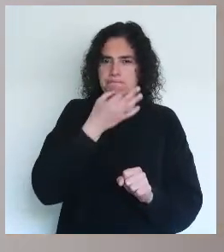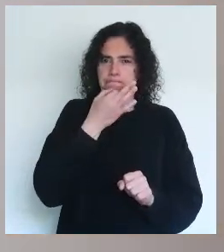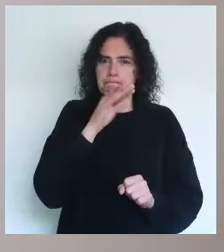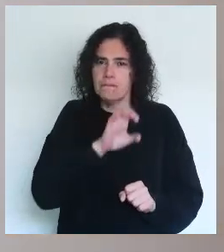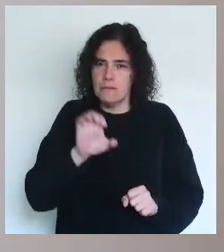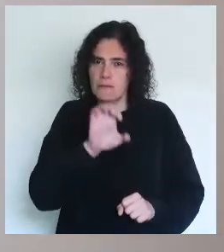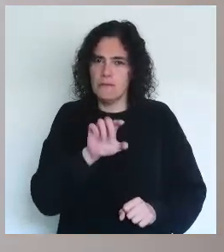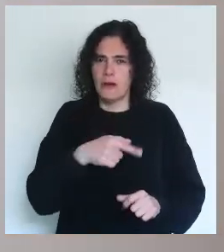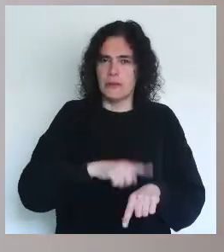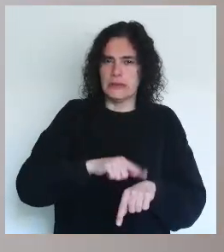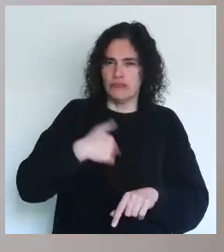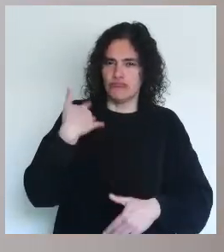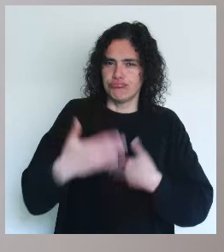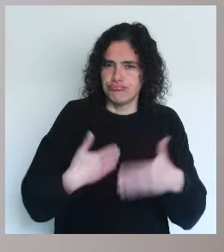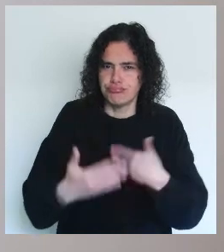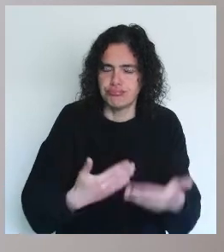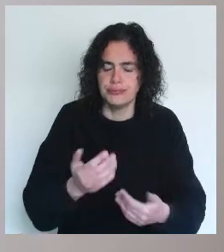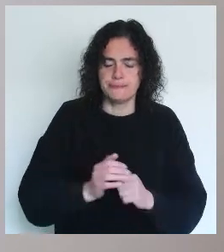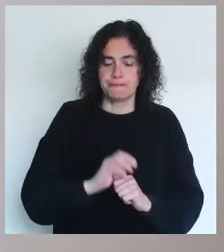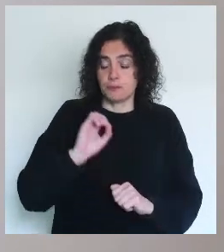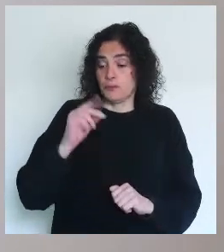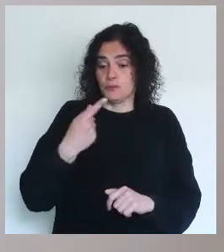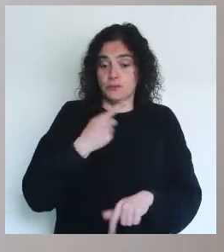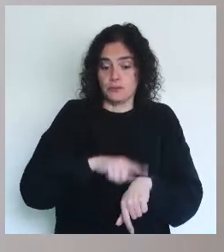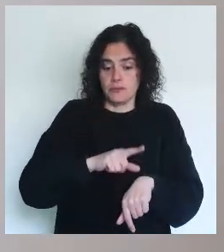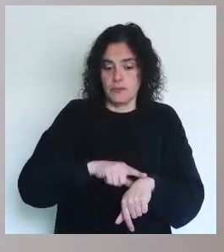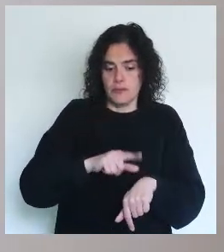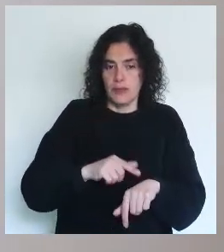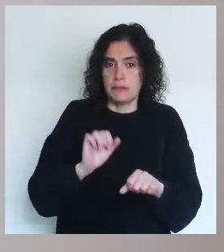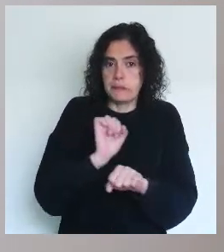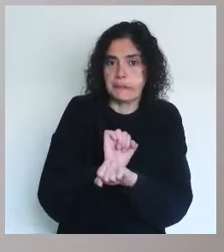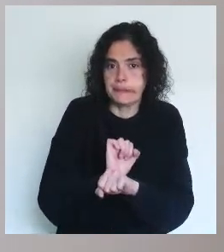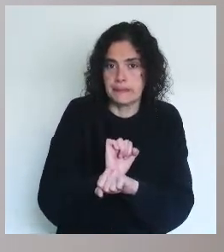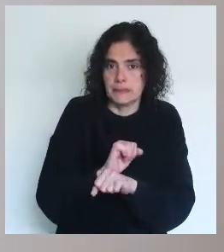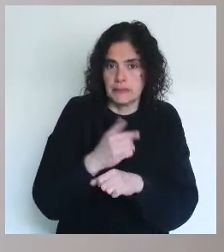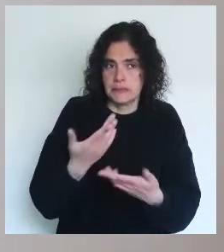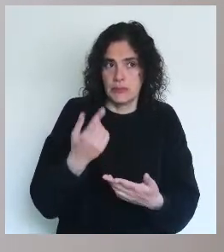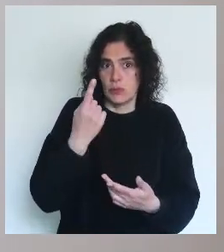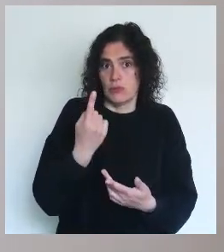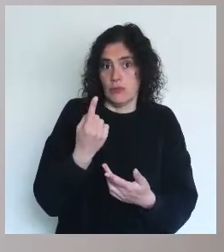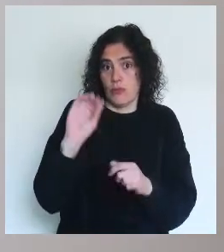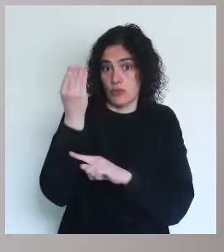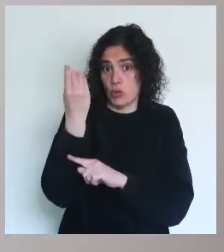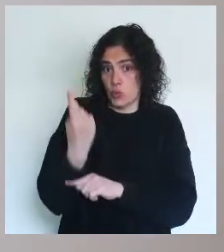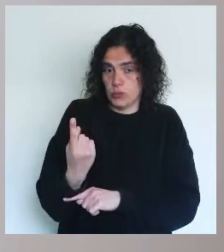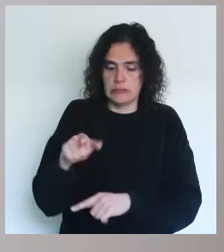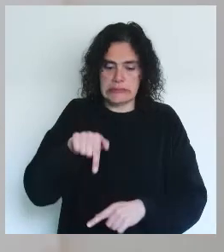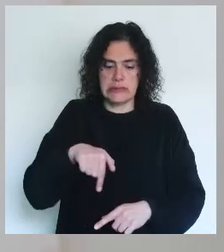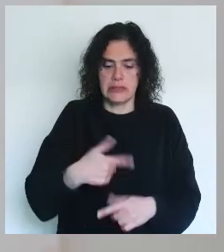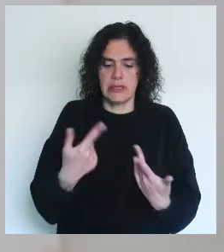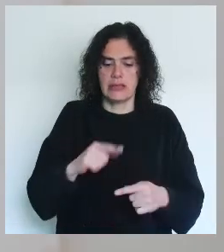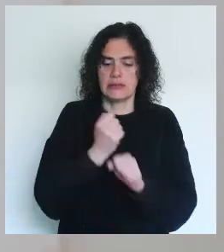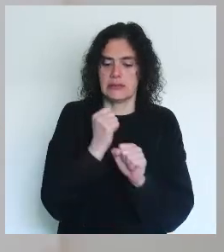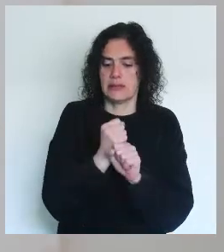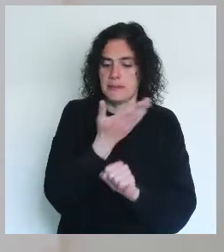about the way time flows, or time is frozen in one object.